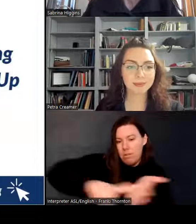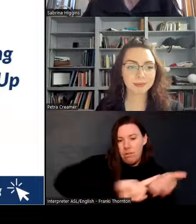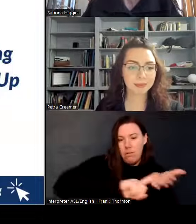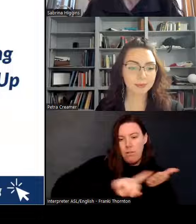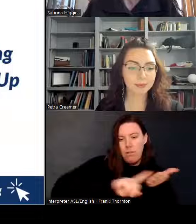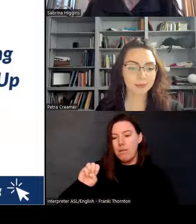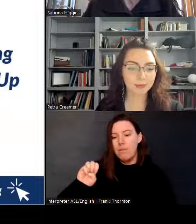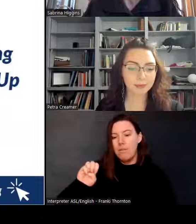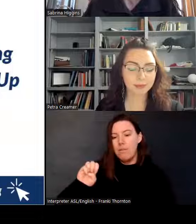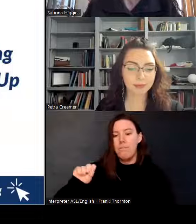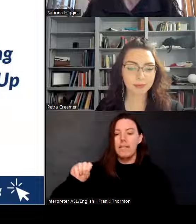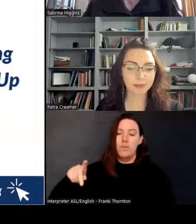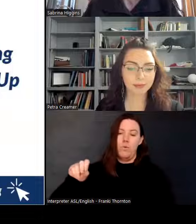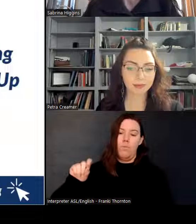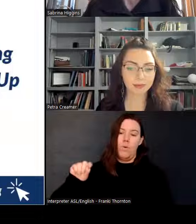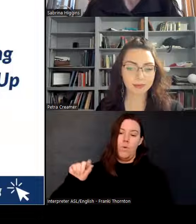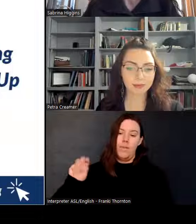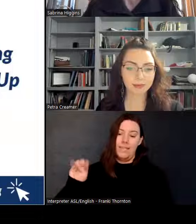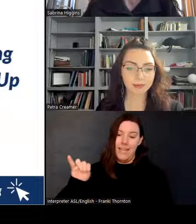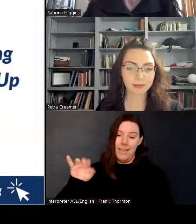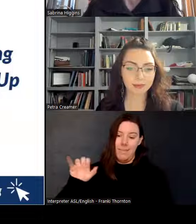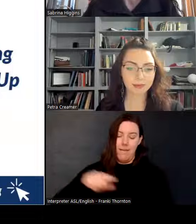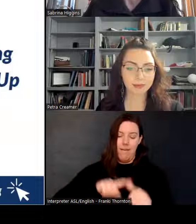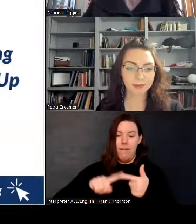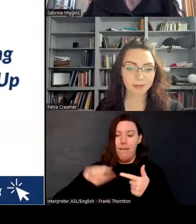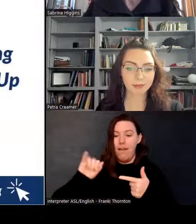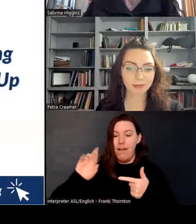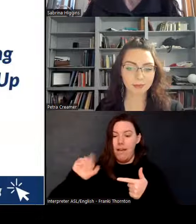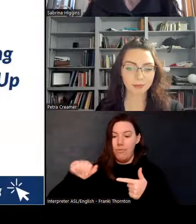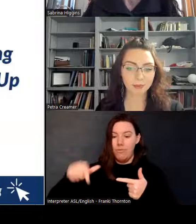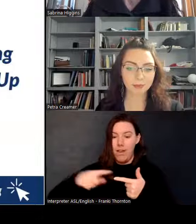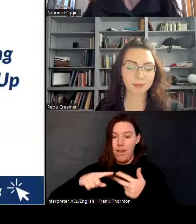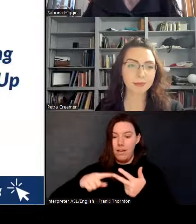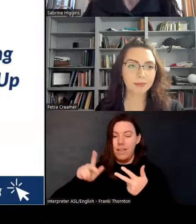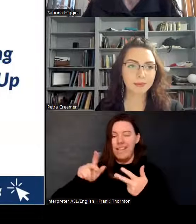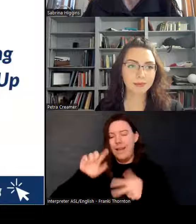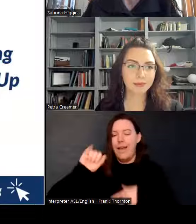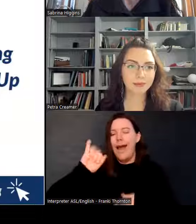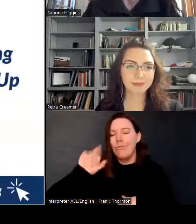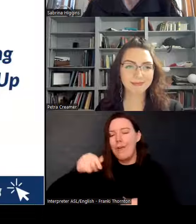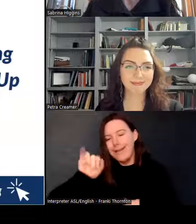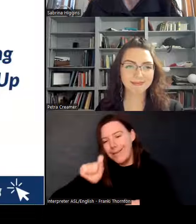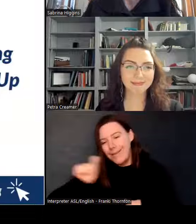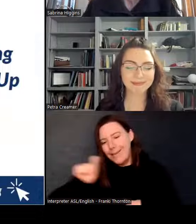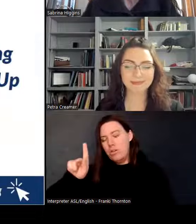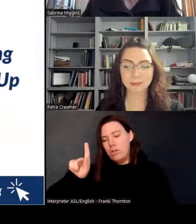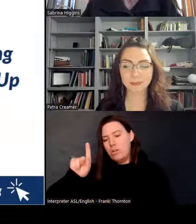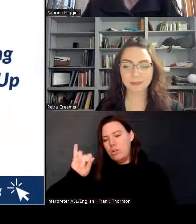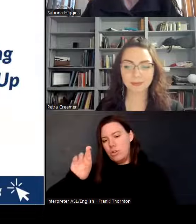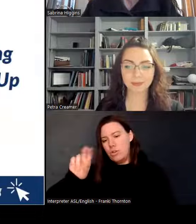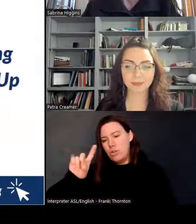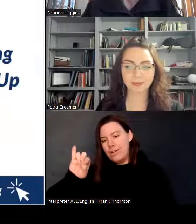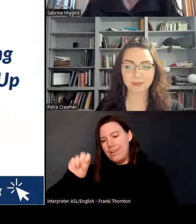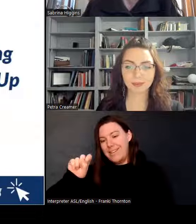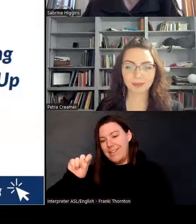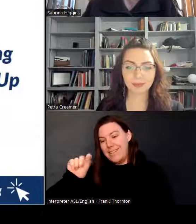Kurdistan, where her ongoing fieldwork addresses long-term settlement patterns and lifeways in the ancient Assyrian imperial core.